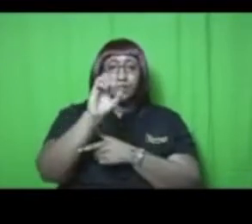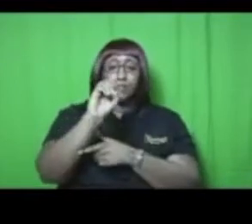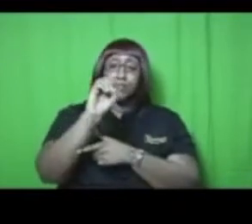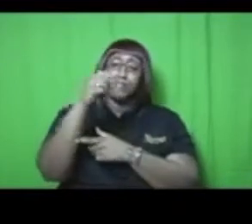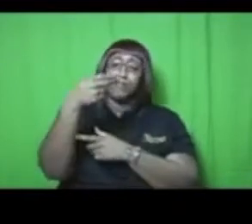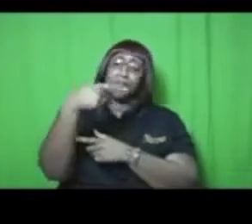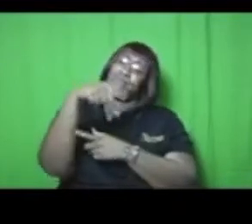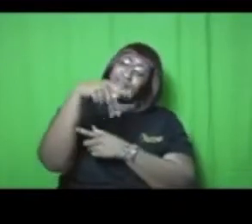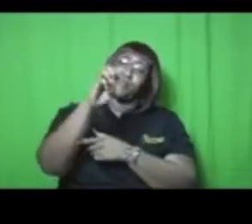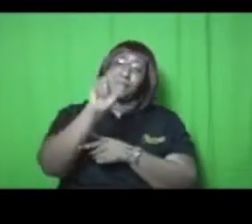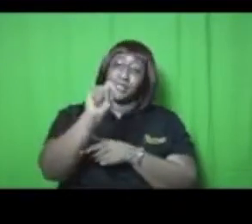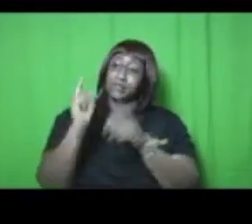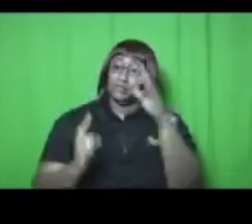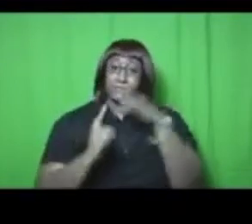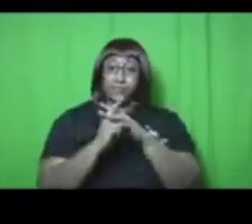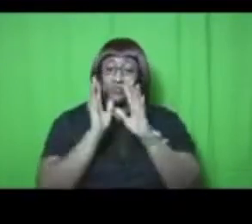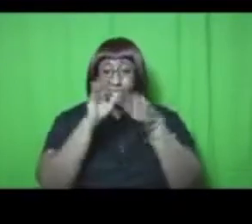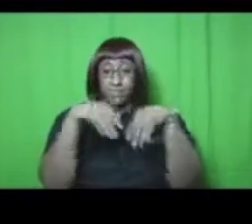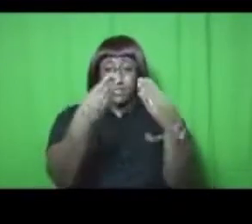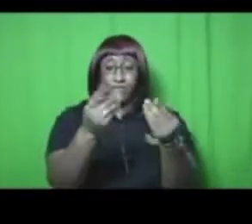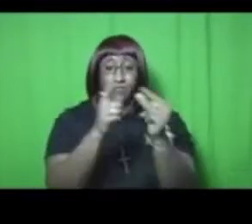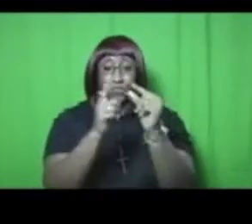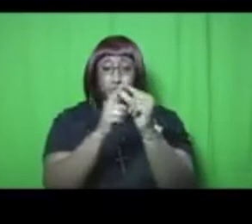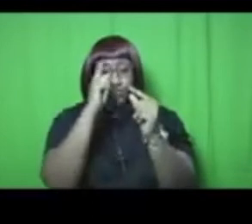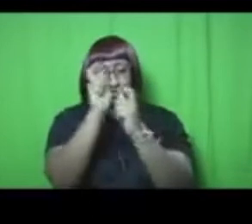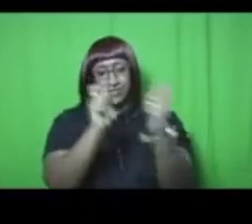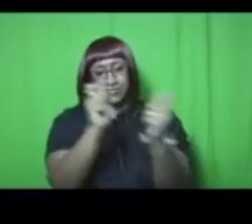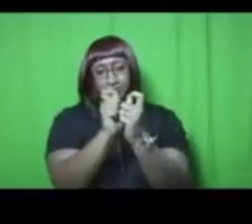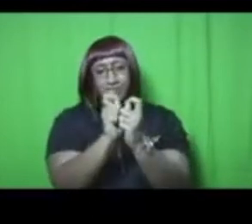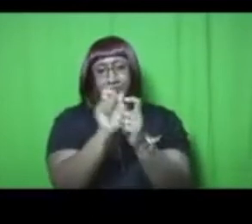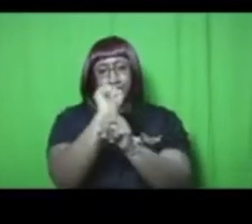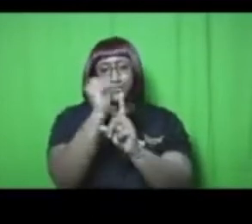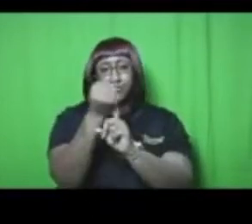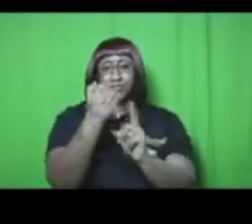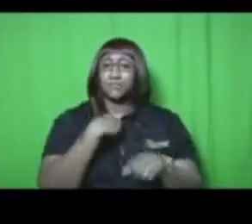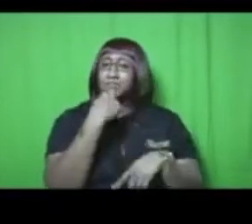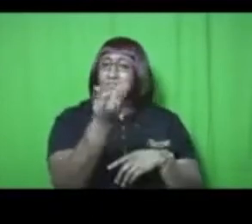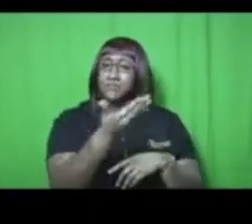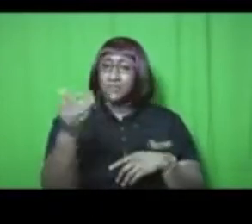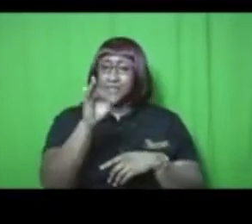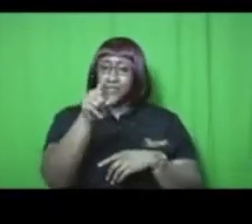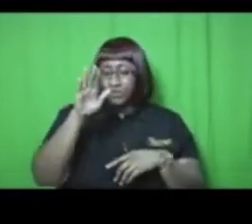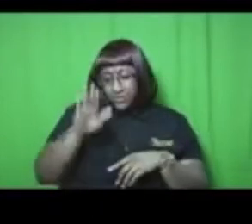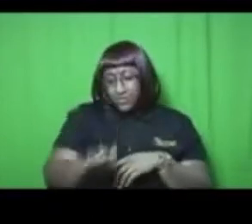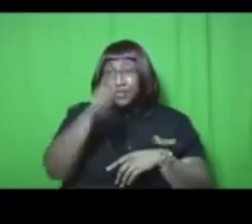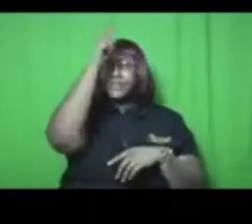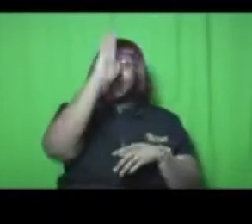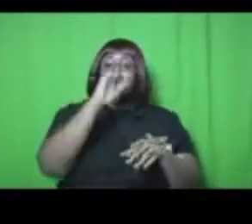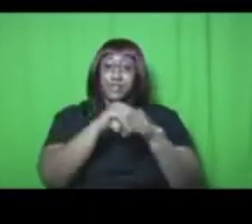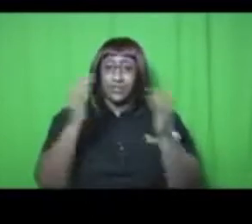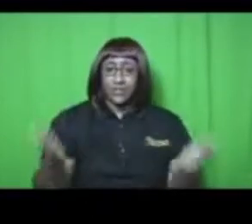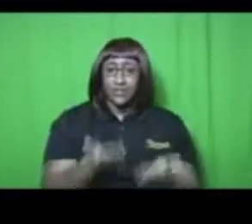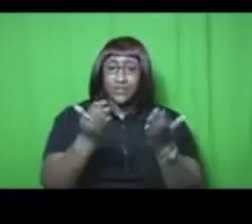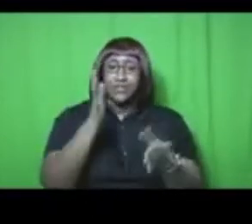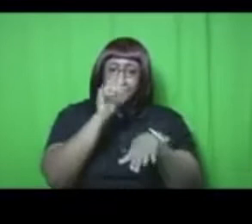a prophet that's going to give them a word for that specific situation. And I want to tell you something. If you're a child of God in here, God